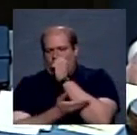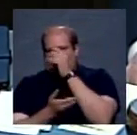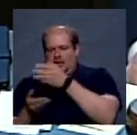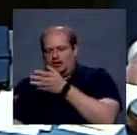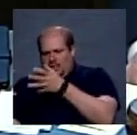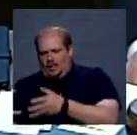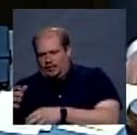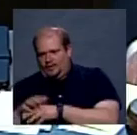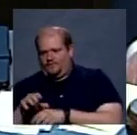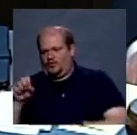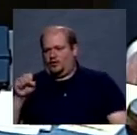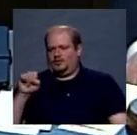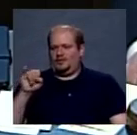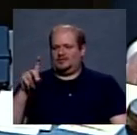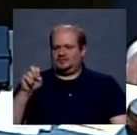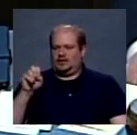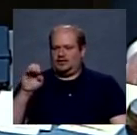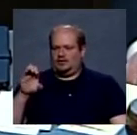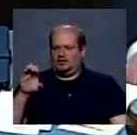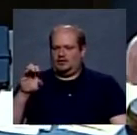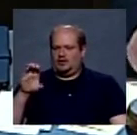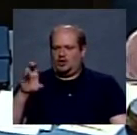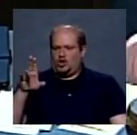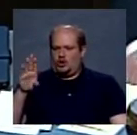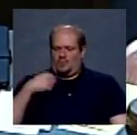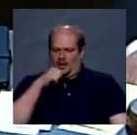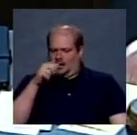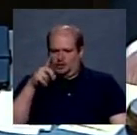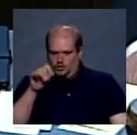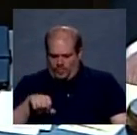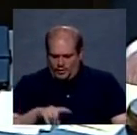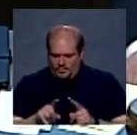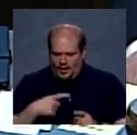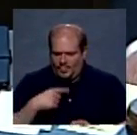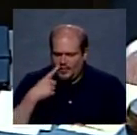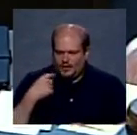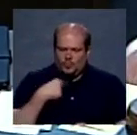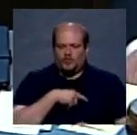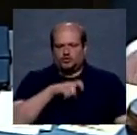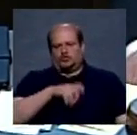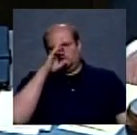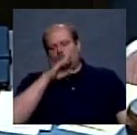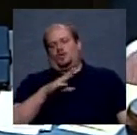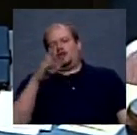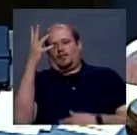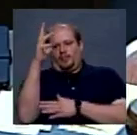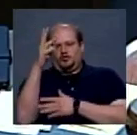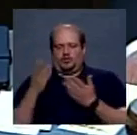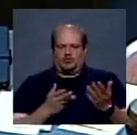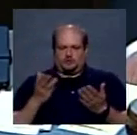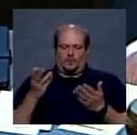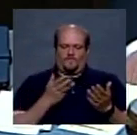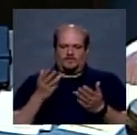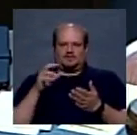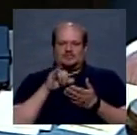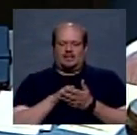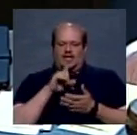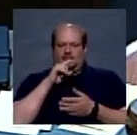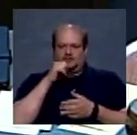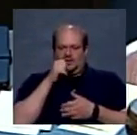and leave it on the side of the curb. I didn't do that, needless to say. But I think we should direct these tree services that's